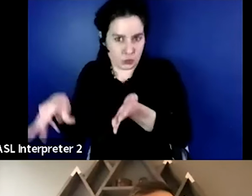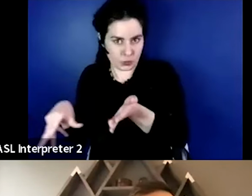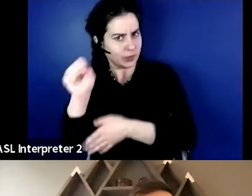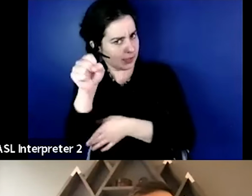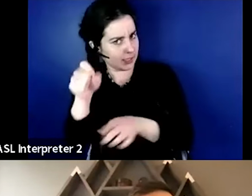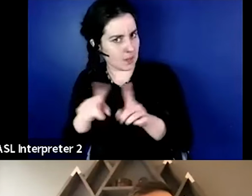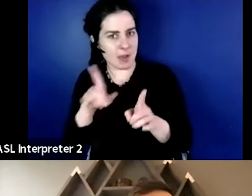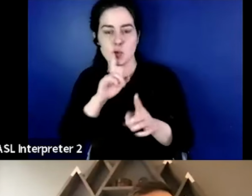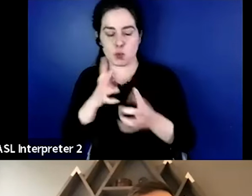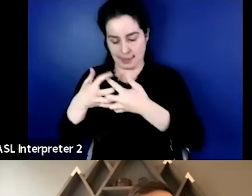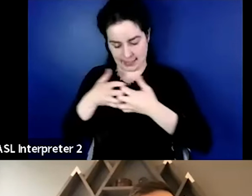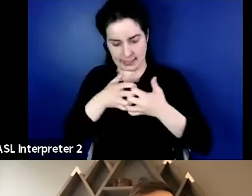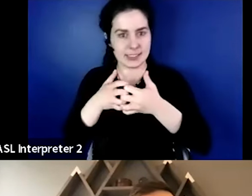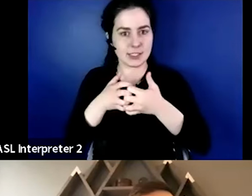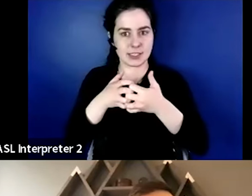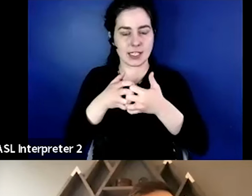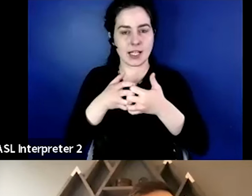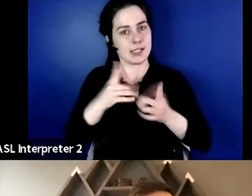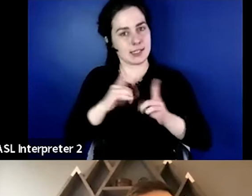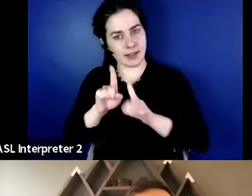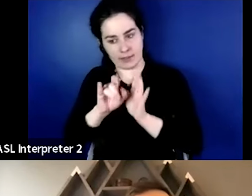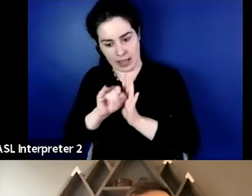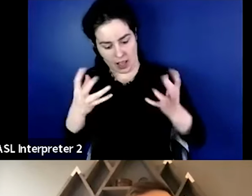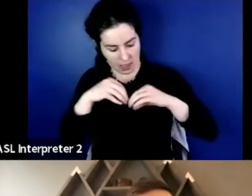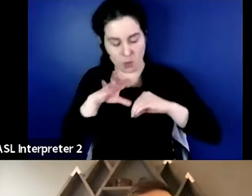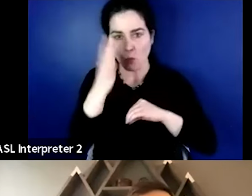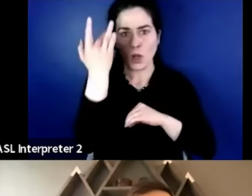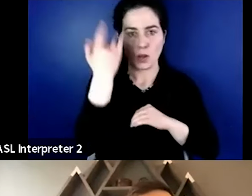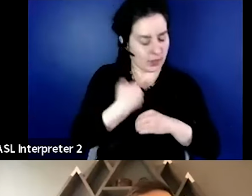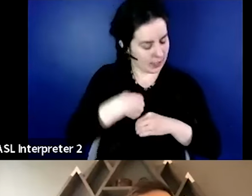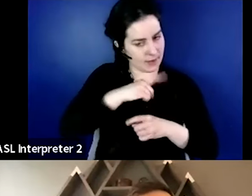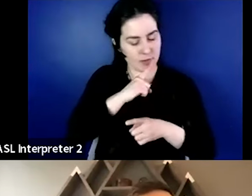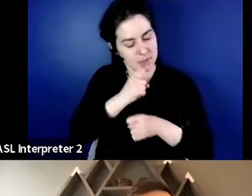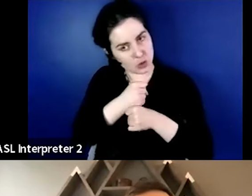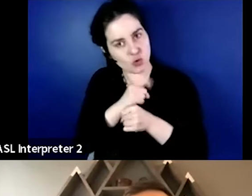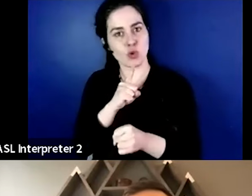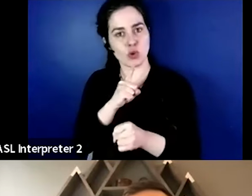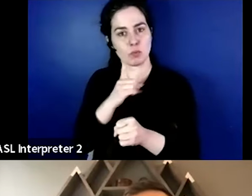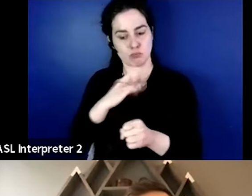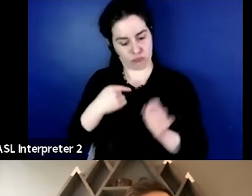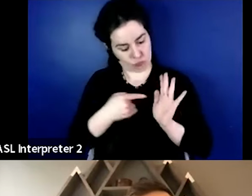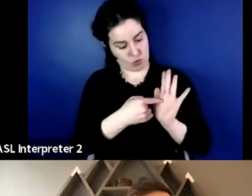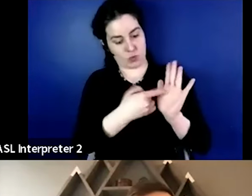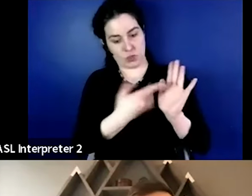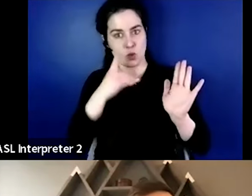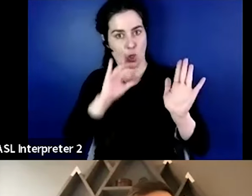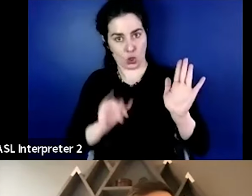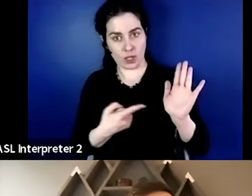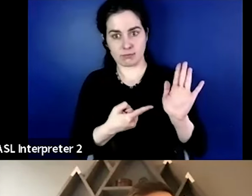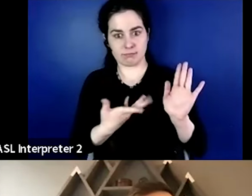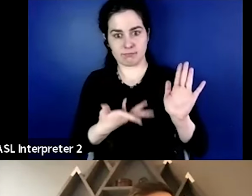very intersectional, because we have to make sure that we're representing